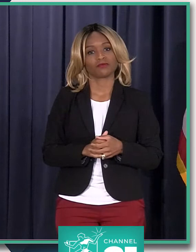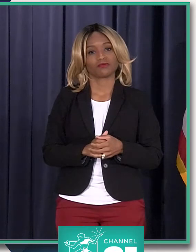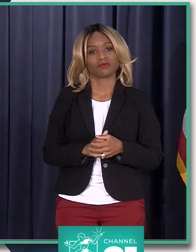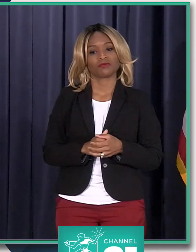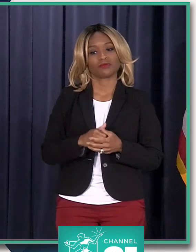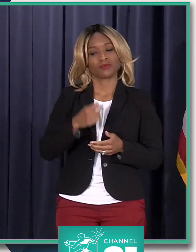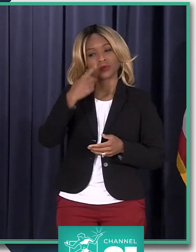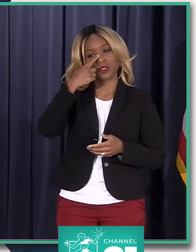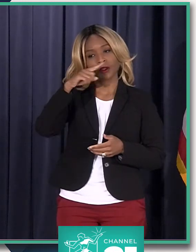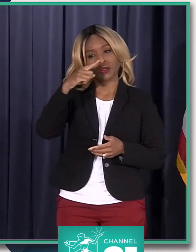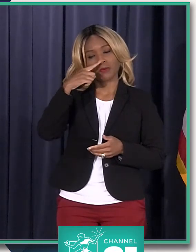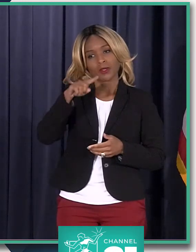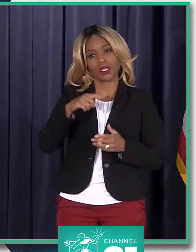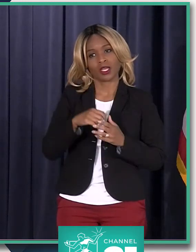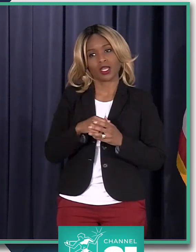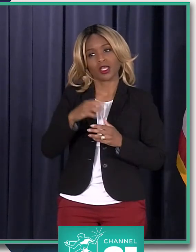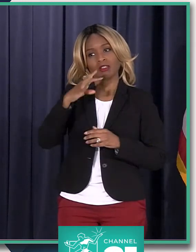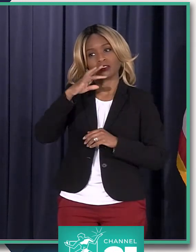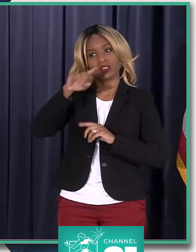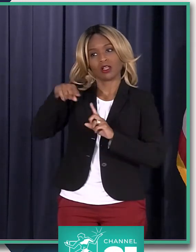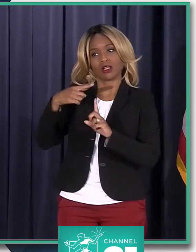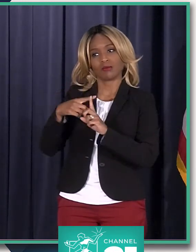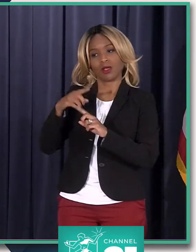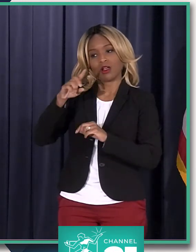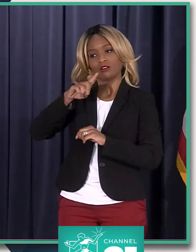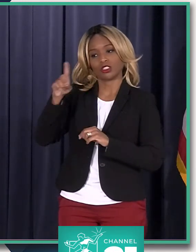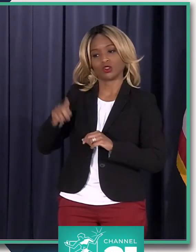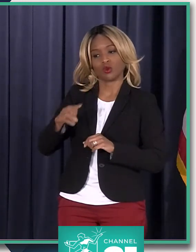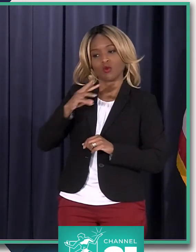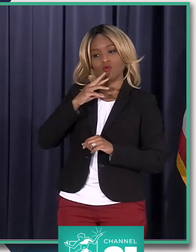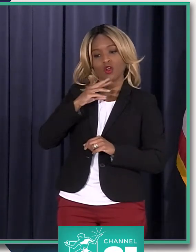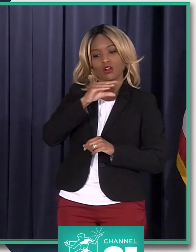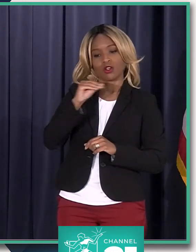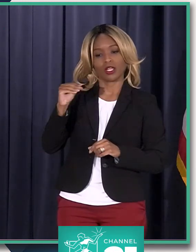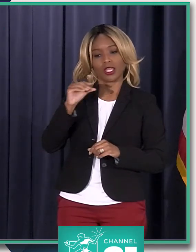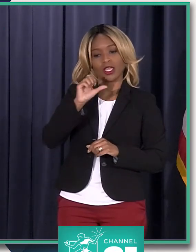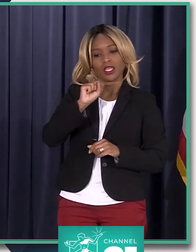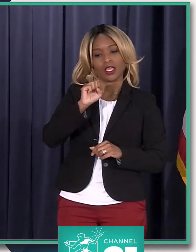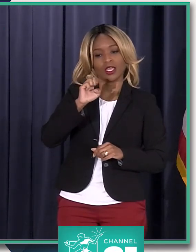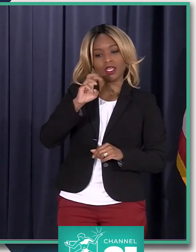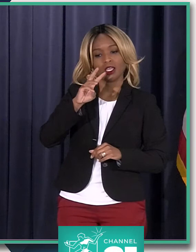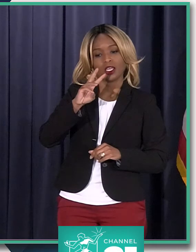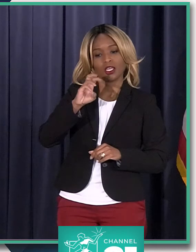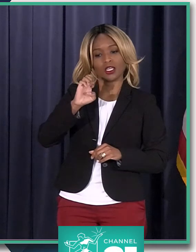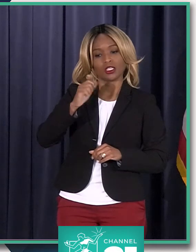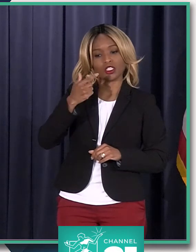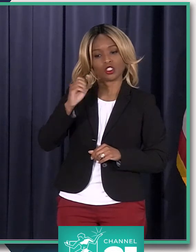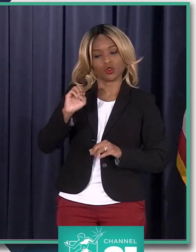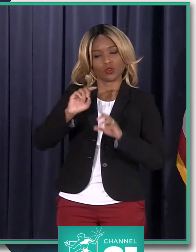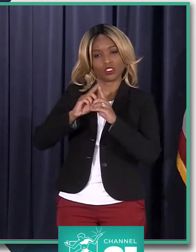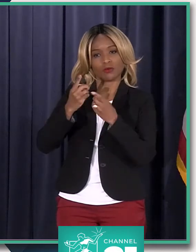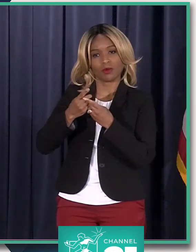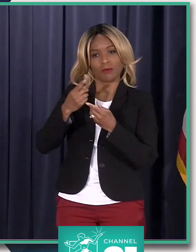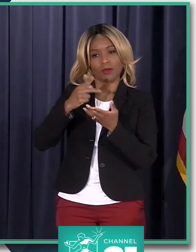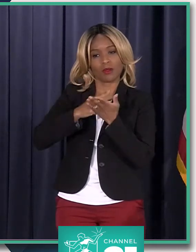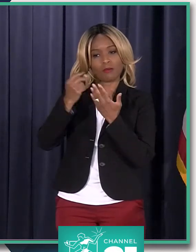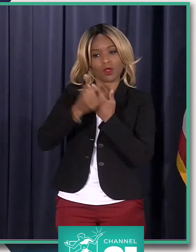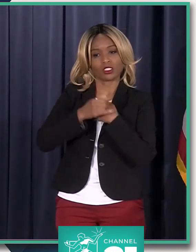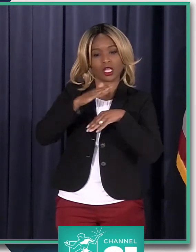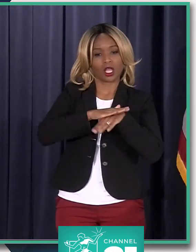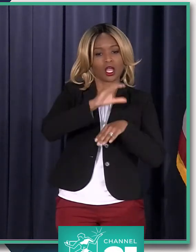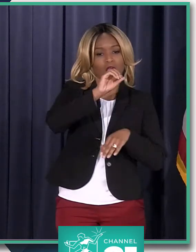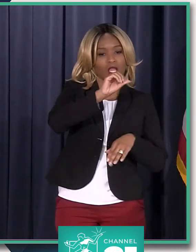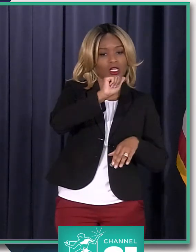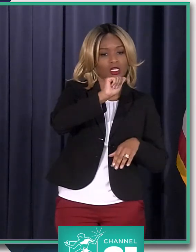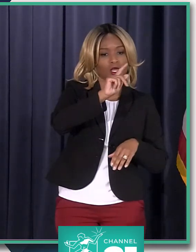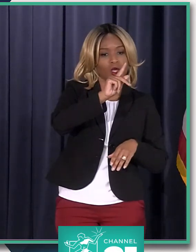could please speak to the Detroit Water and Sewage Department project on Oakman Boulevard between